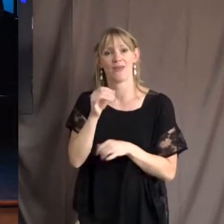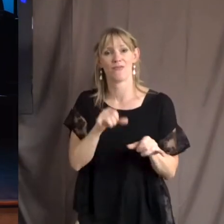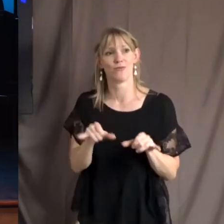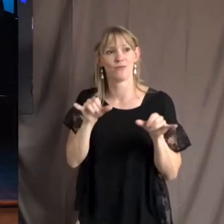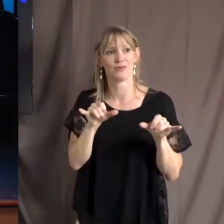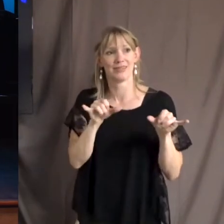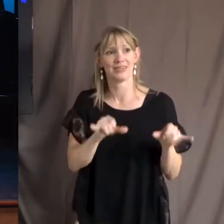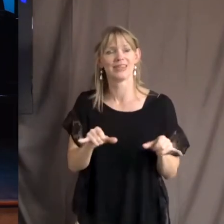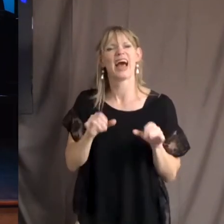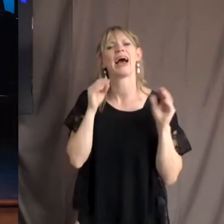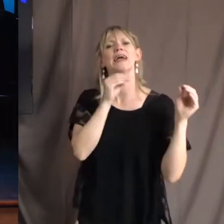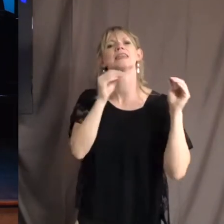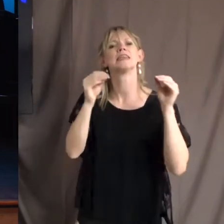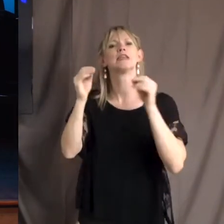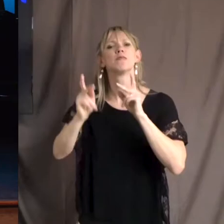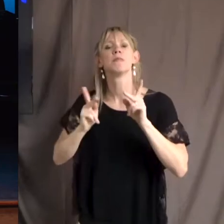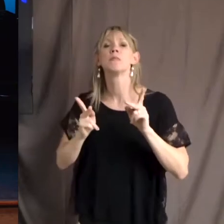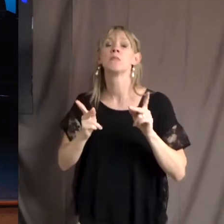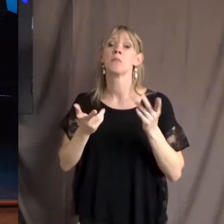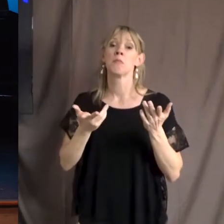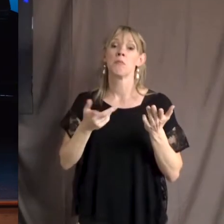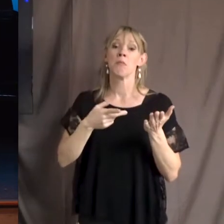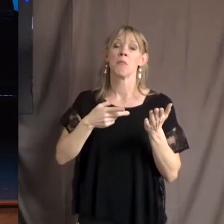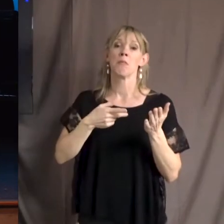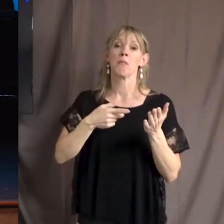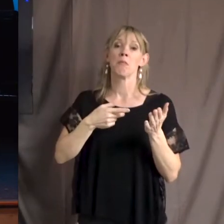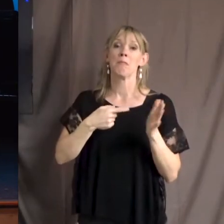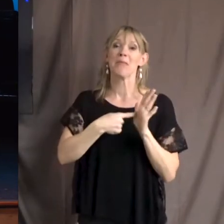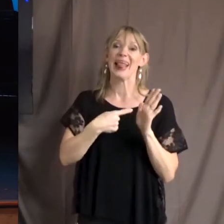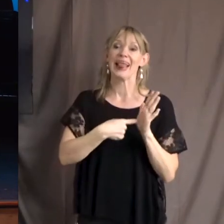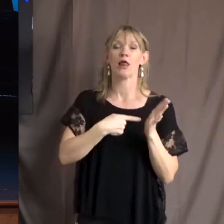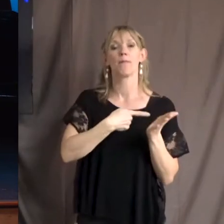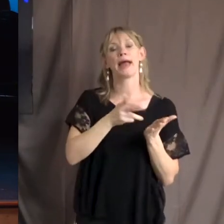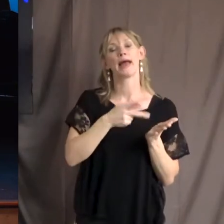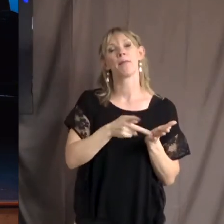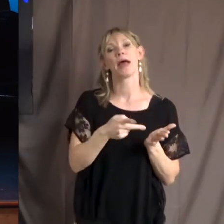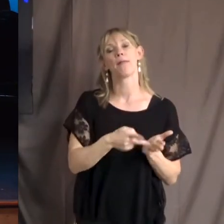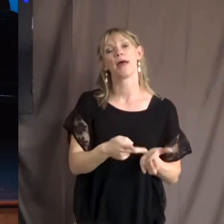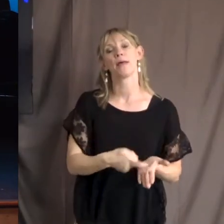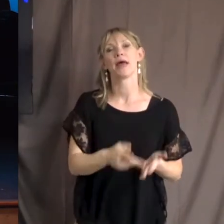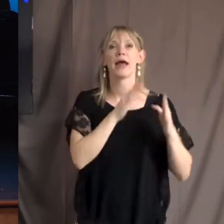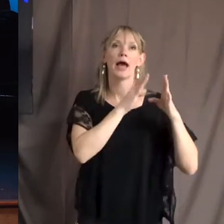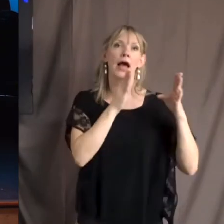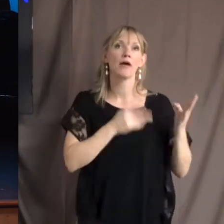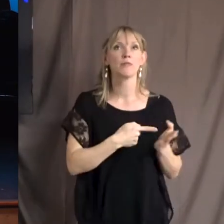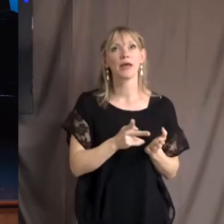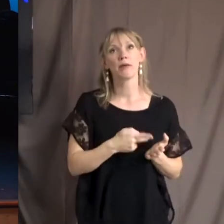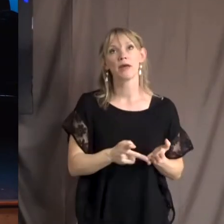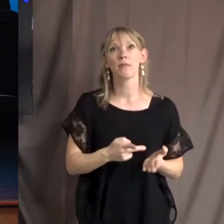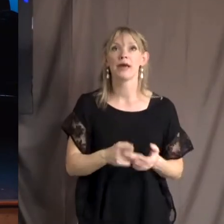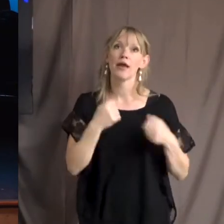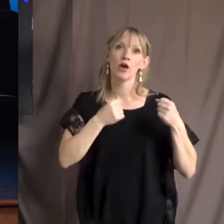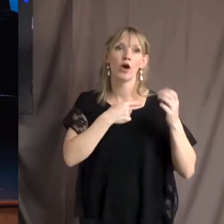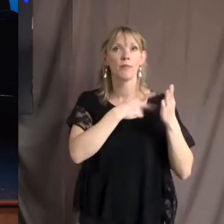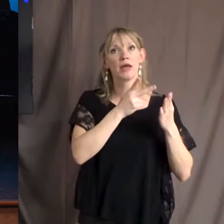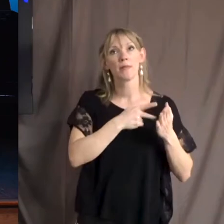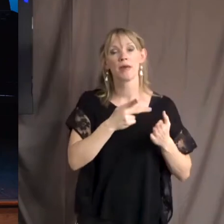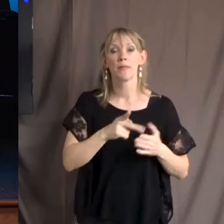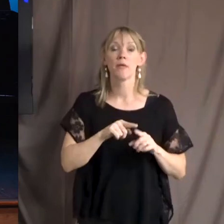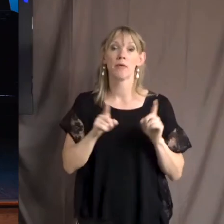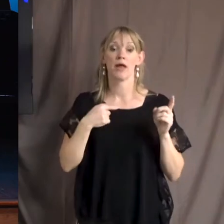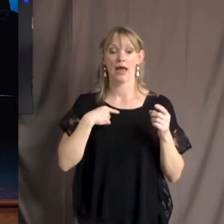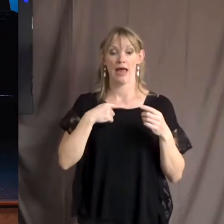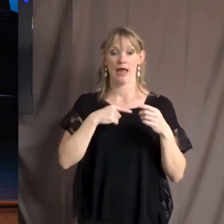consider not just paying our bills rotely. I'm going to pay my bill for my car and for my house and for this and for that. But as I pay bills,